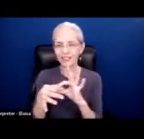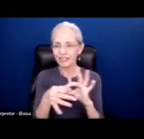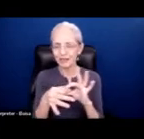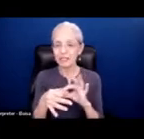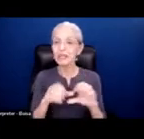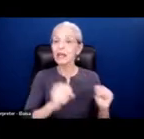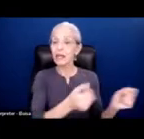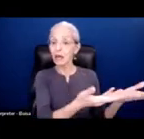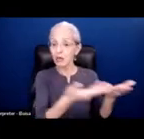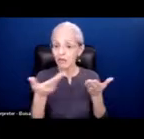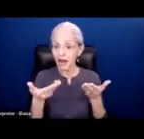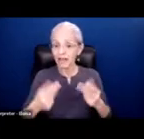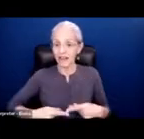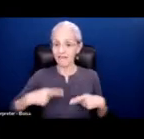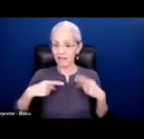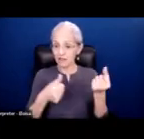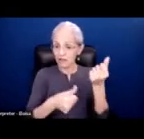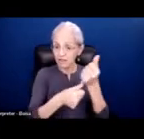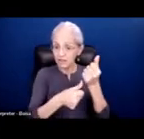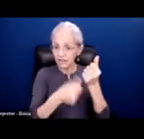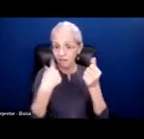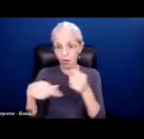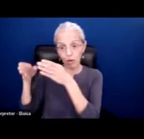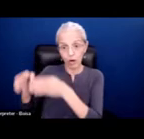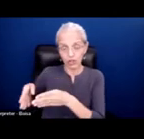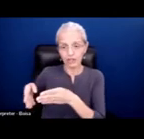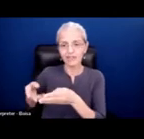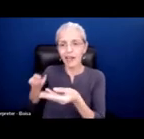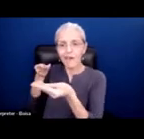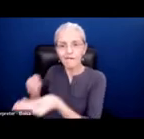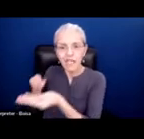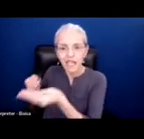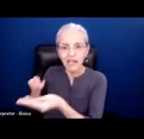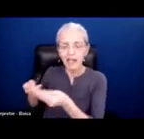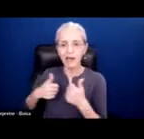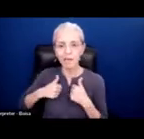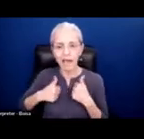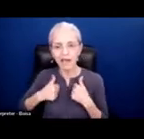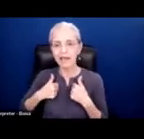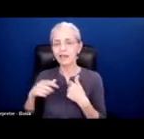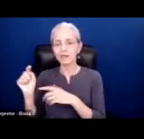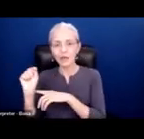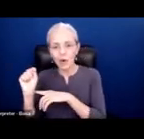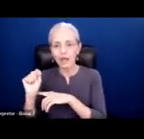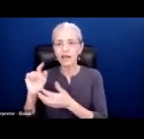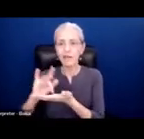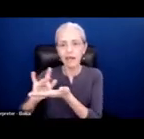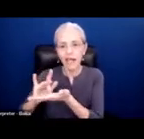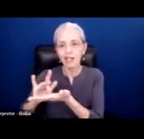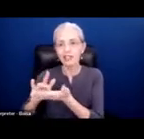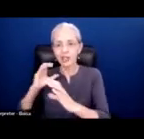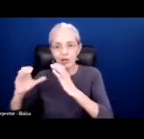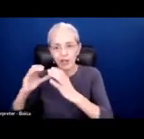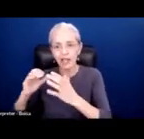can provide the needed physical assistance to a person, such as feeding and bathing, toileting, medication,